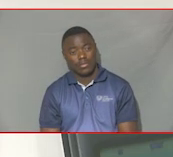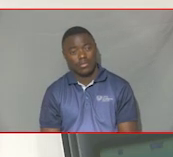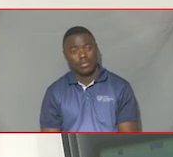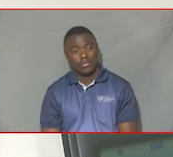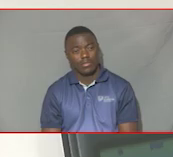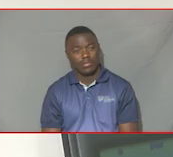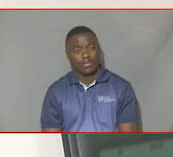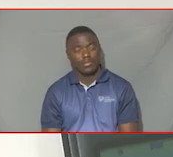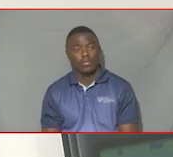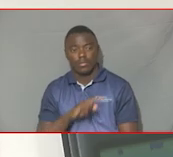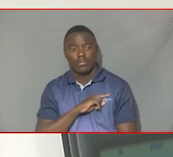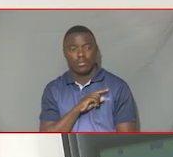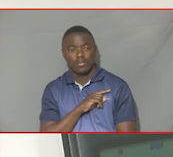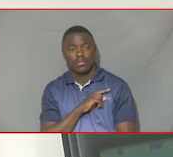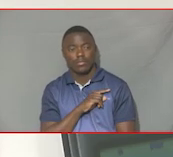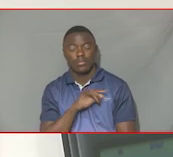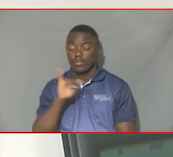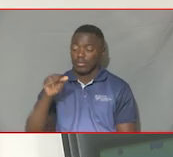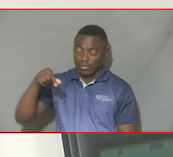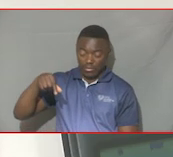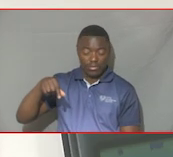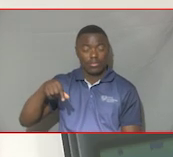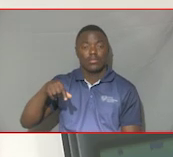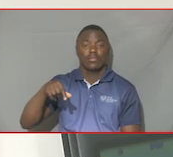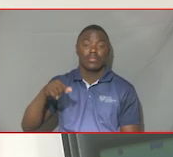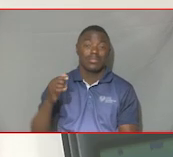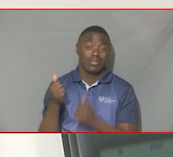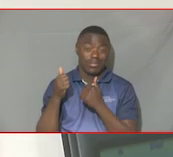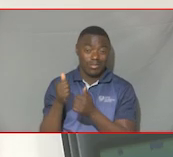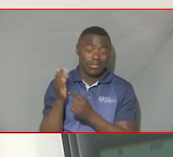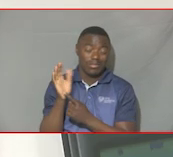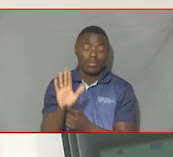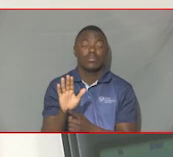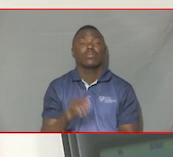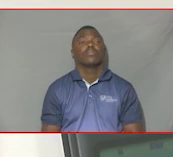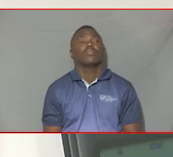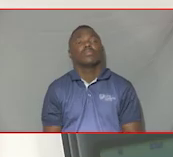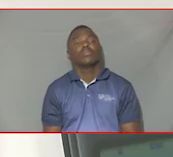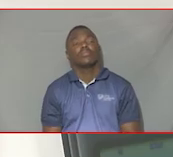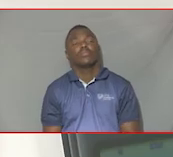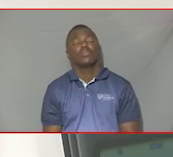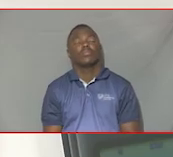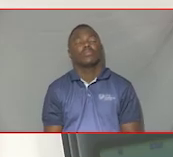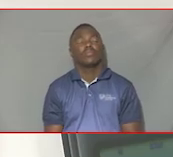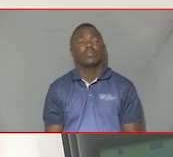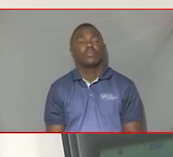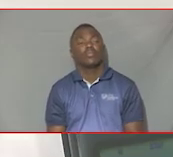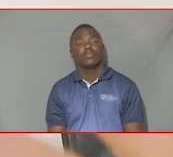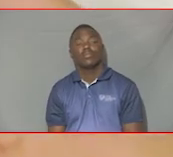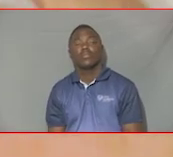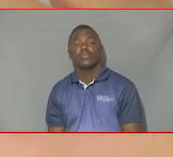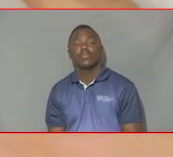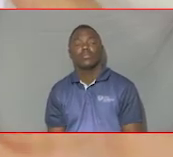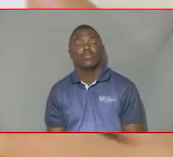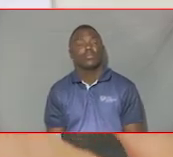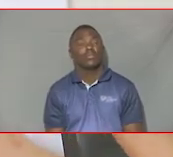provide a reason why IQ is not a good indication of the number of votes that the learner could receive. Now, people, do you see this